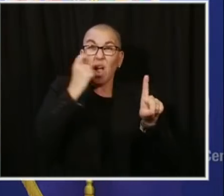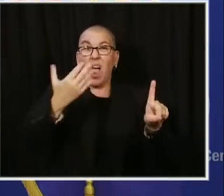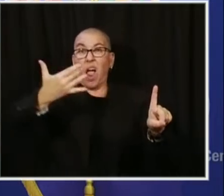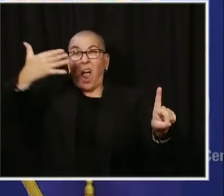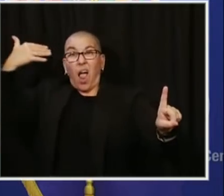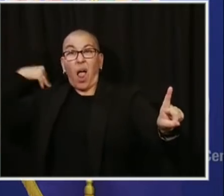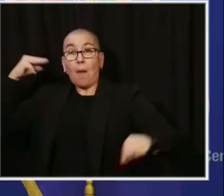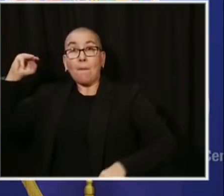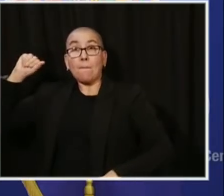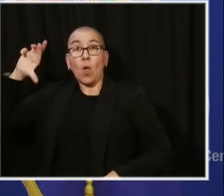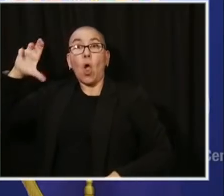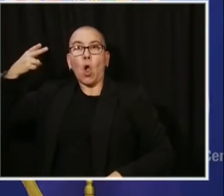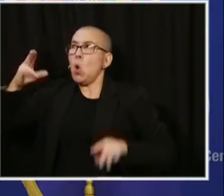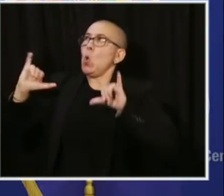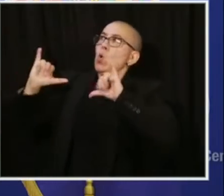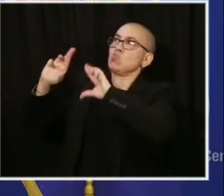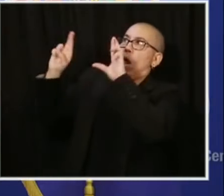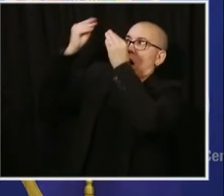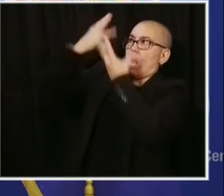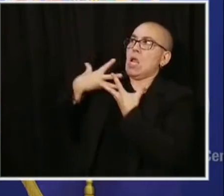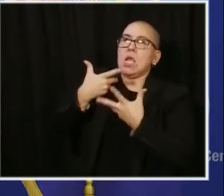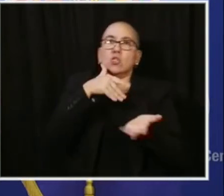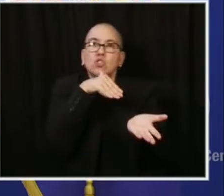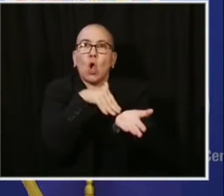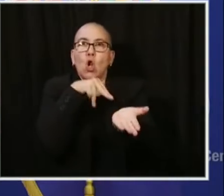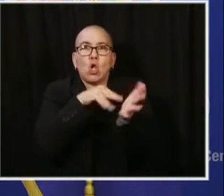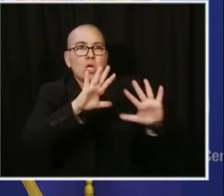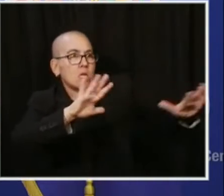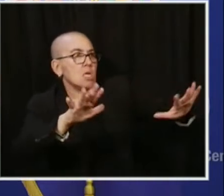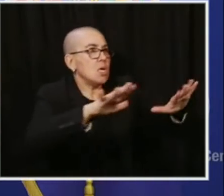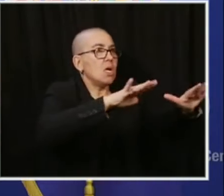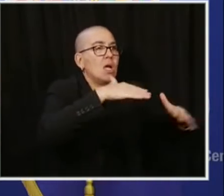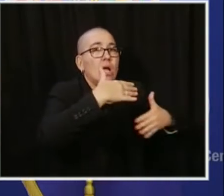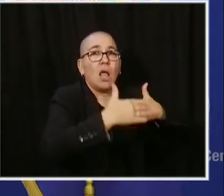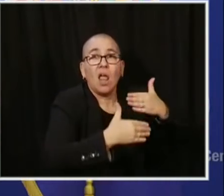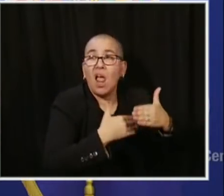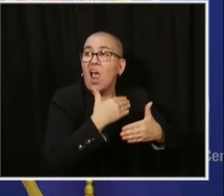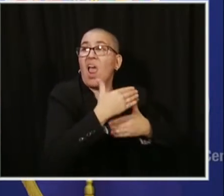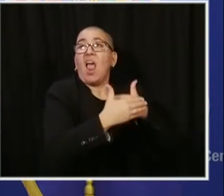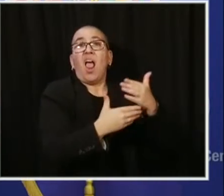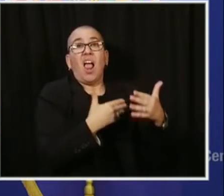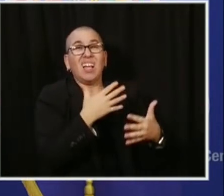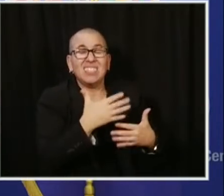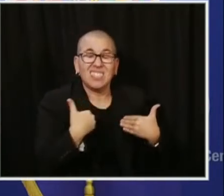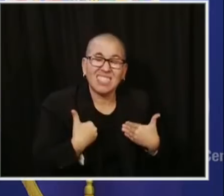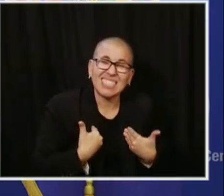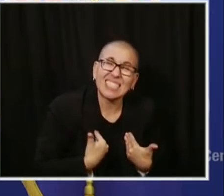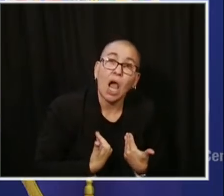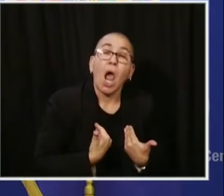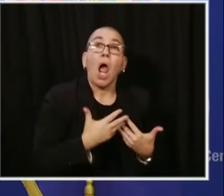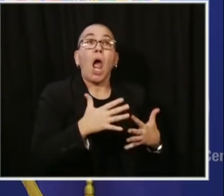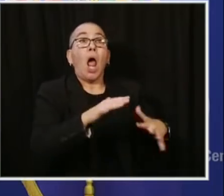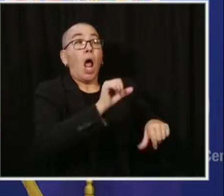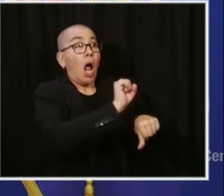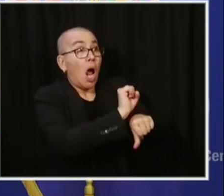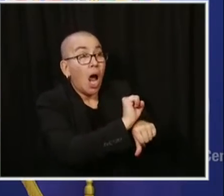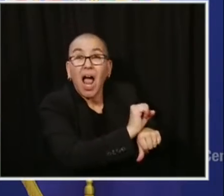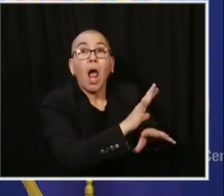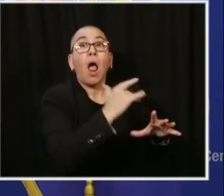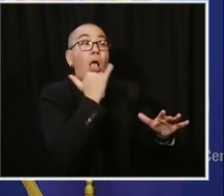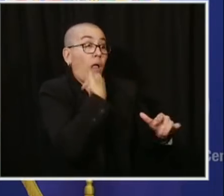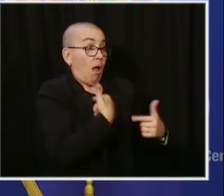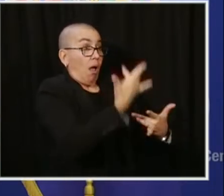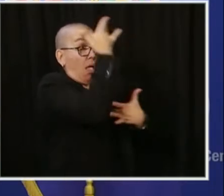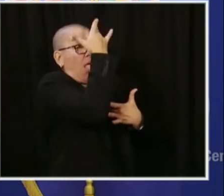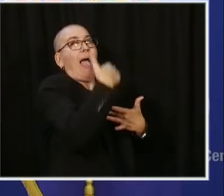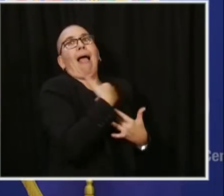place. We're seeing our staff struggle with their own illnesses or their quarantine from families or their contacts and concerns